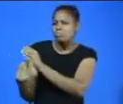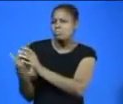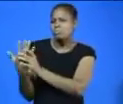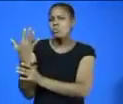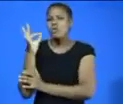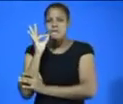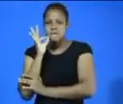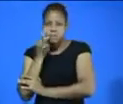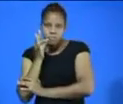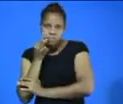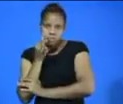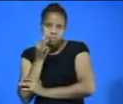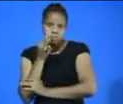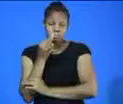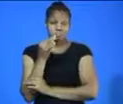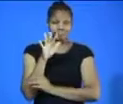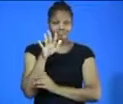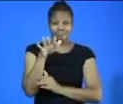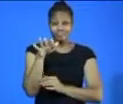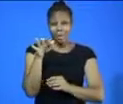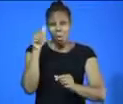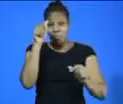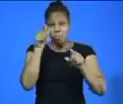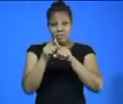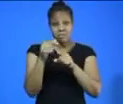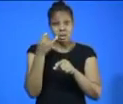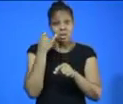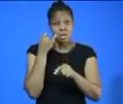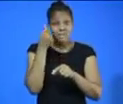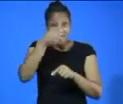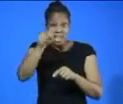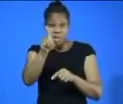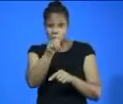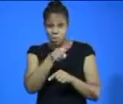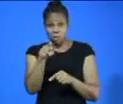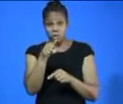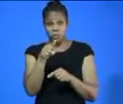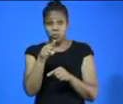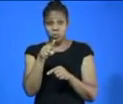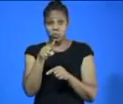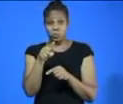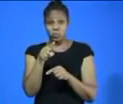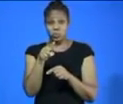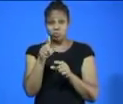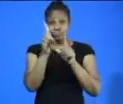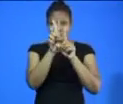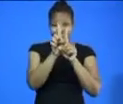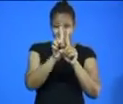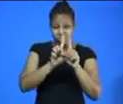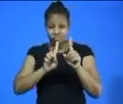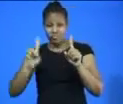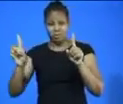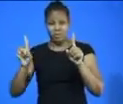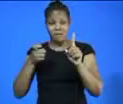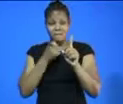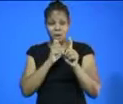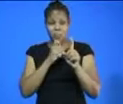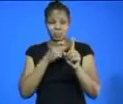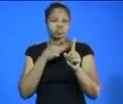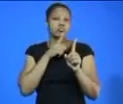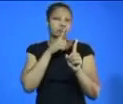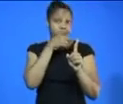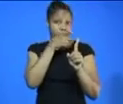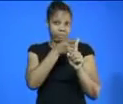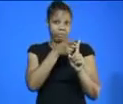Brethren, if any one of you do err from the truth, and one